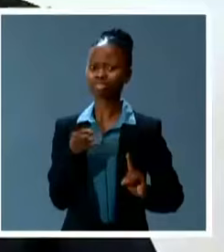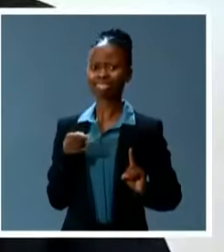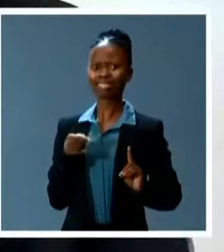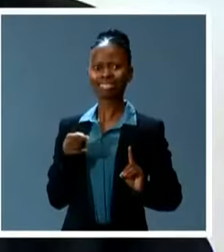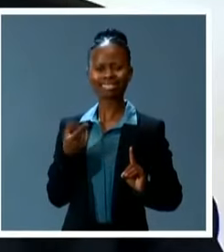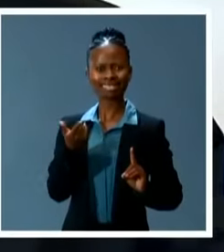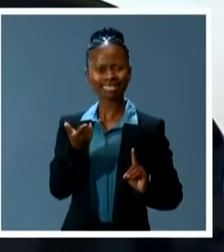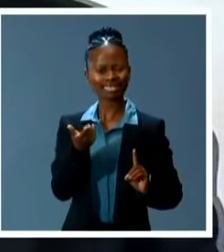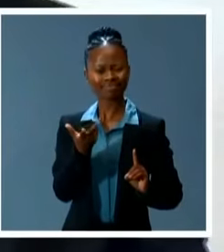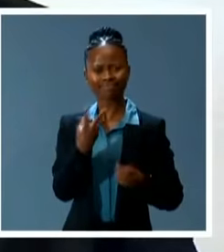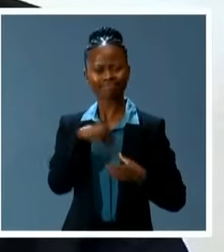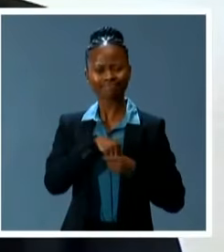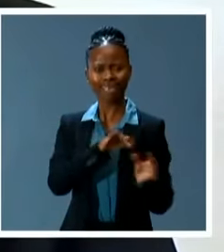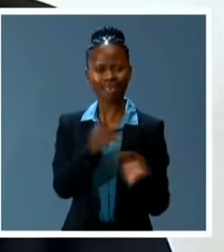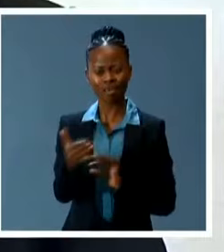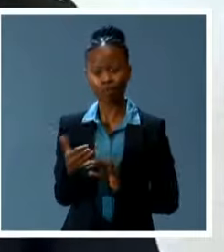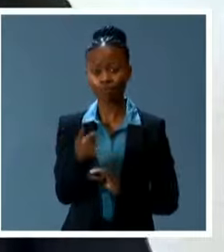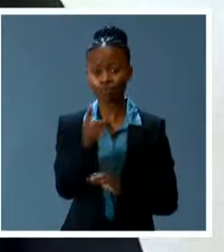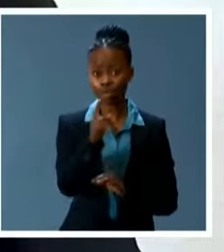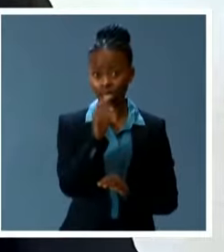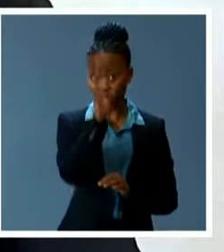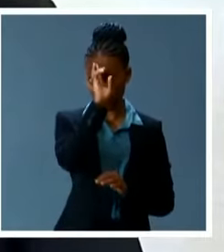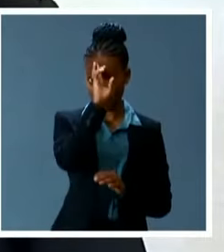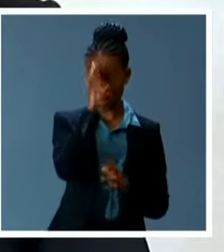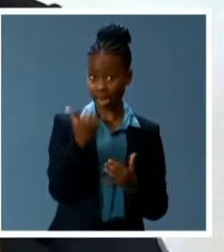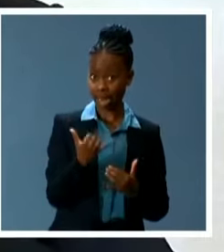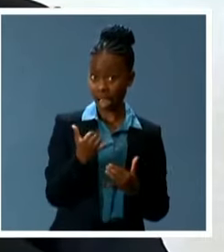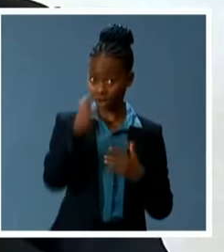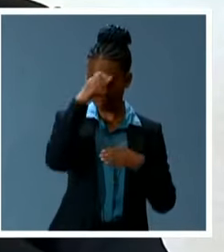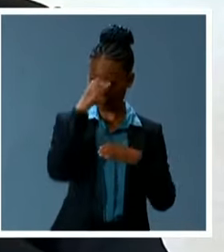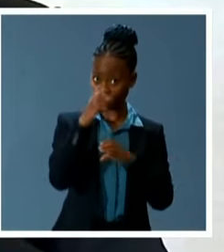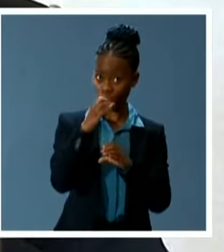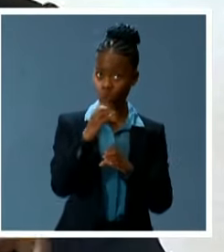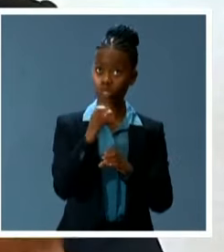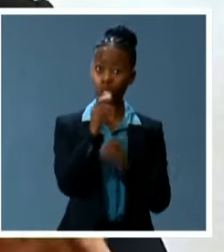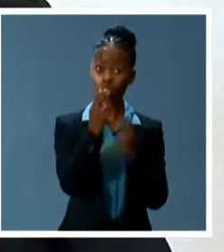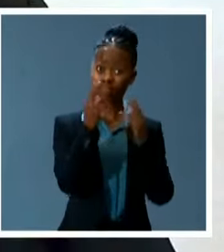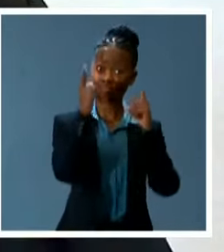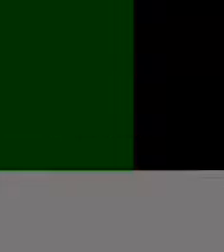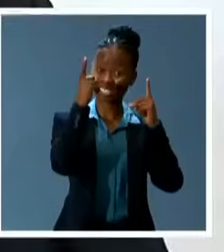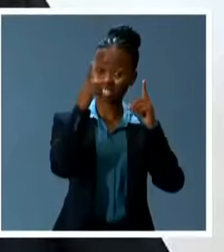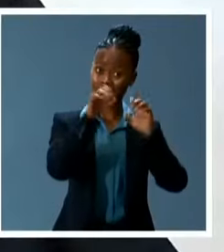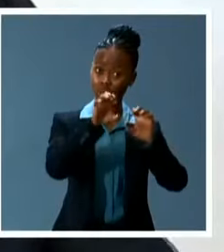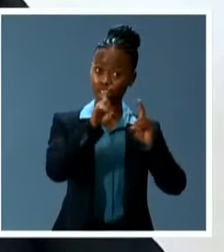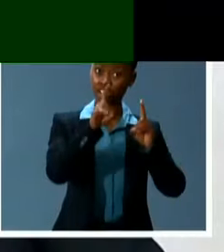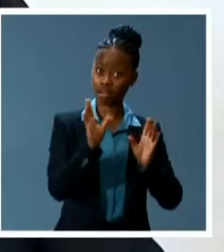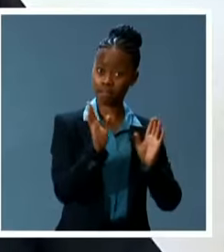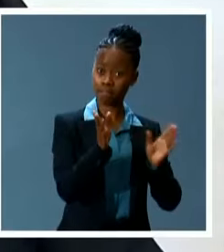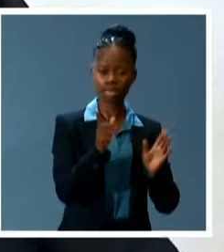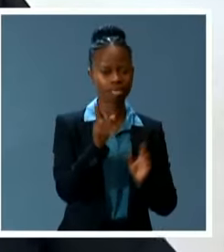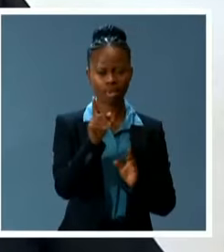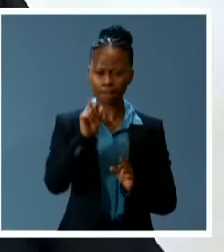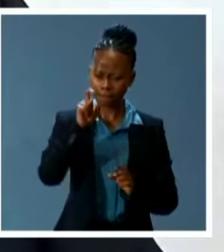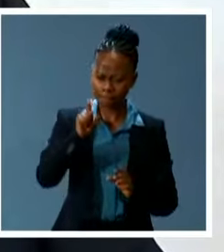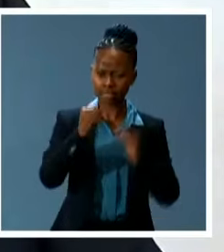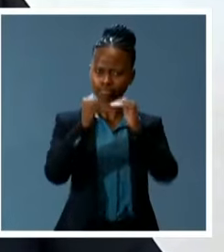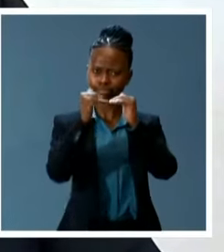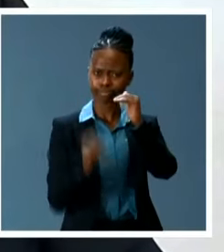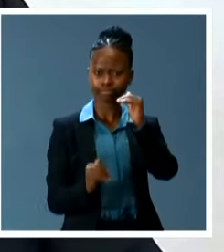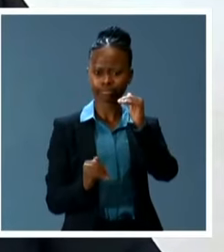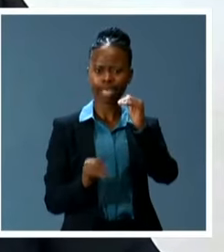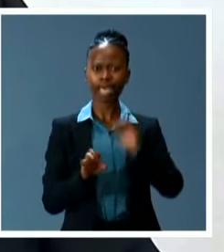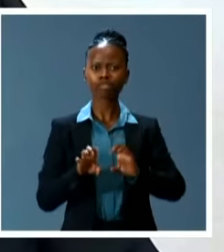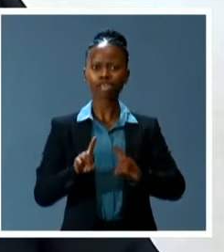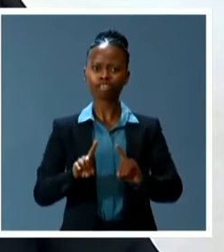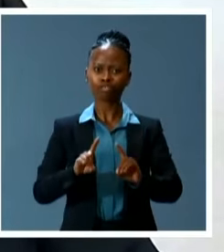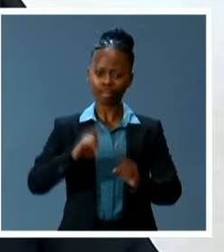I think that our focus cannot be on university education. It must be on education as a whole. When I came to government in my country, only